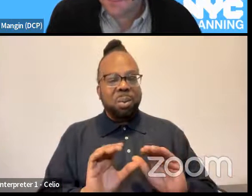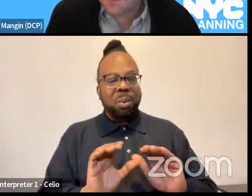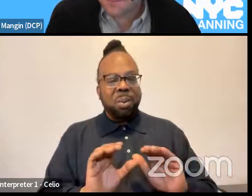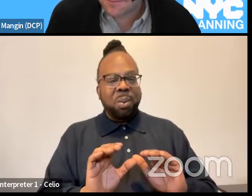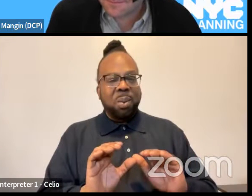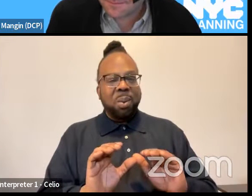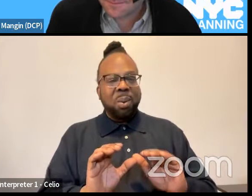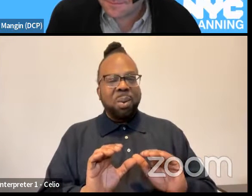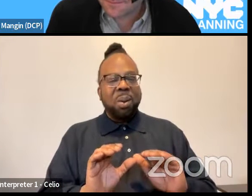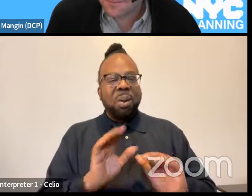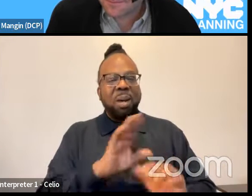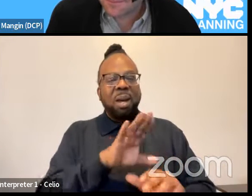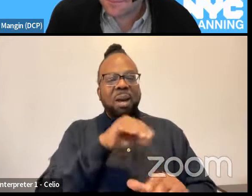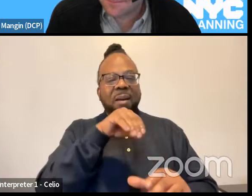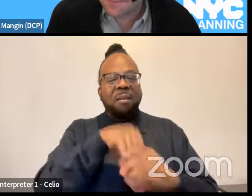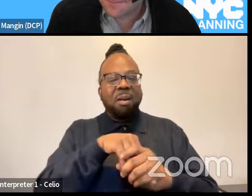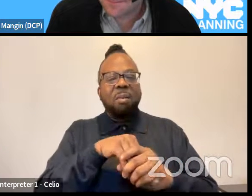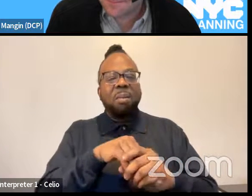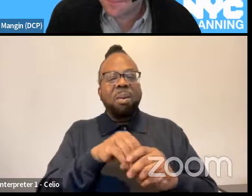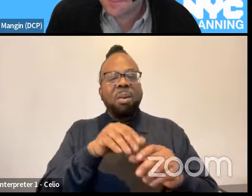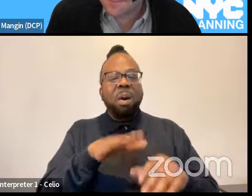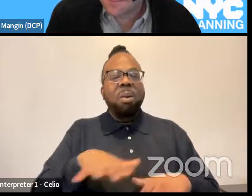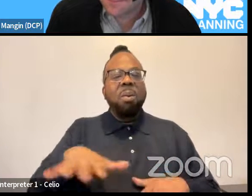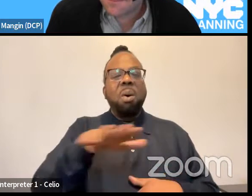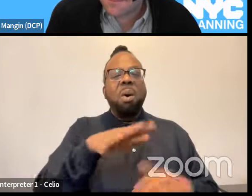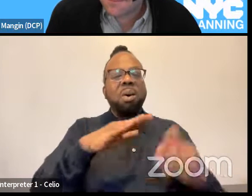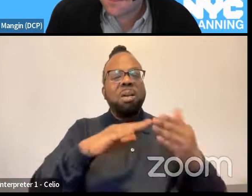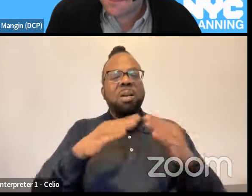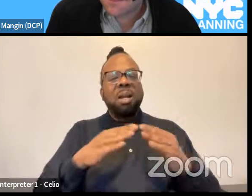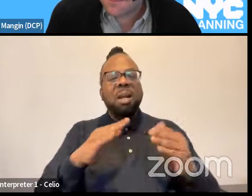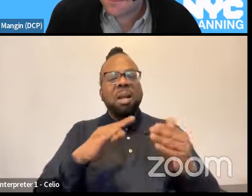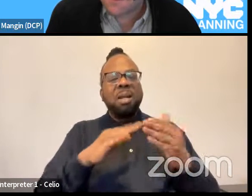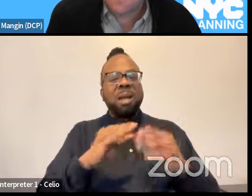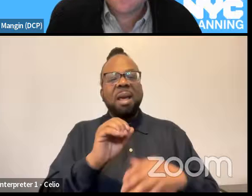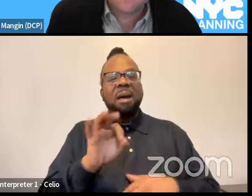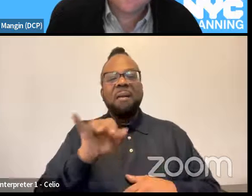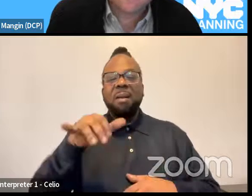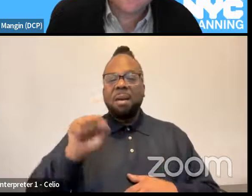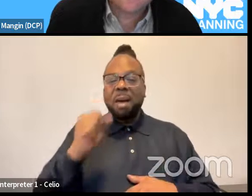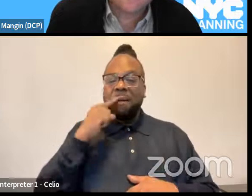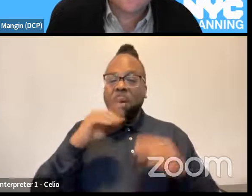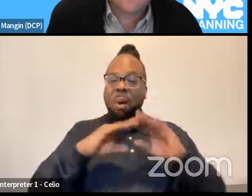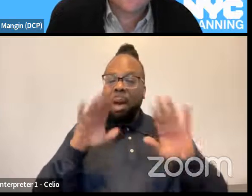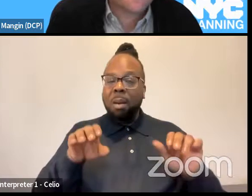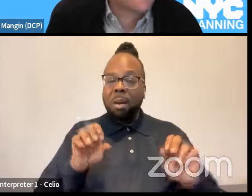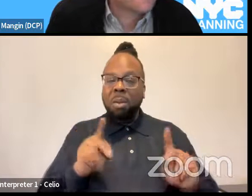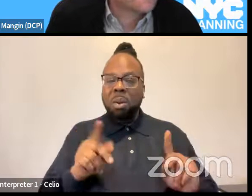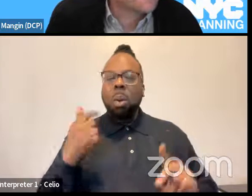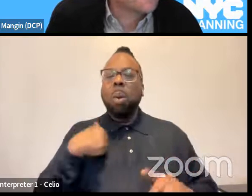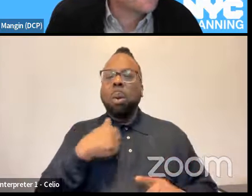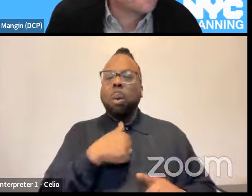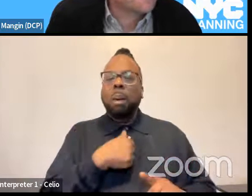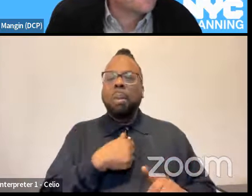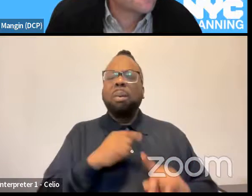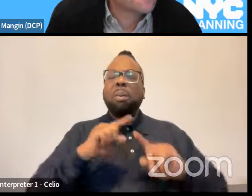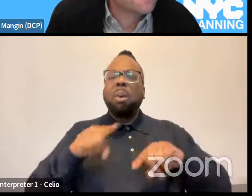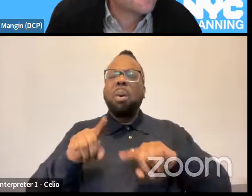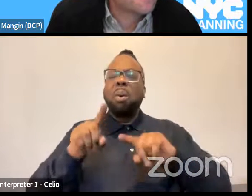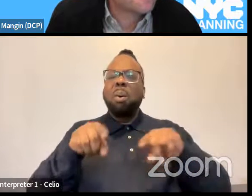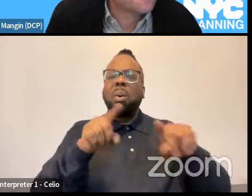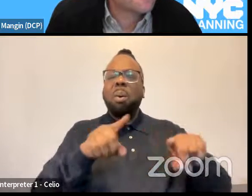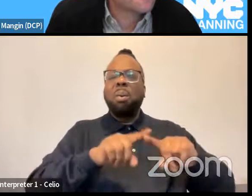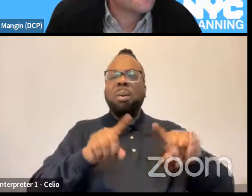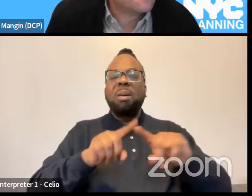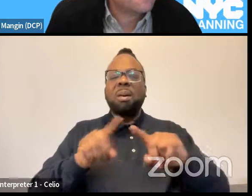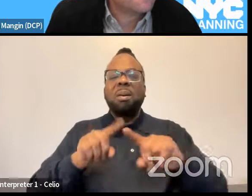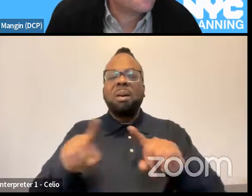doing engagement across the city on City of Yes for Housing Opportunity. We've been going to different youth engagement programs